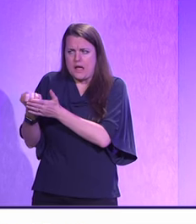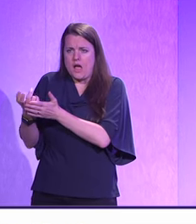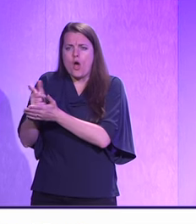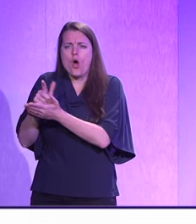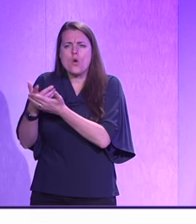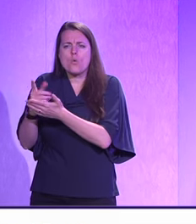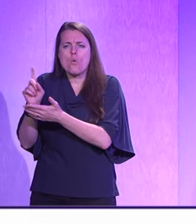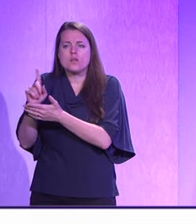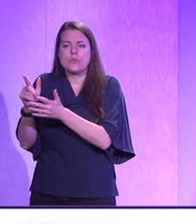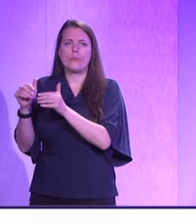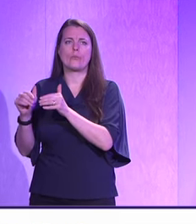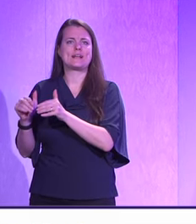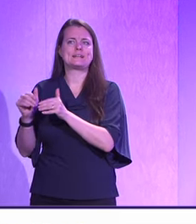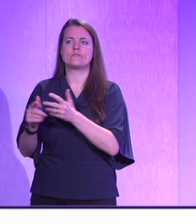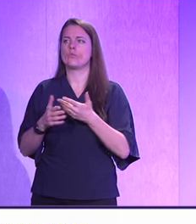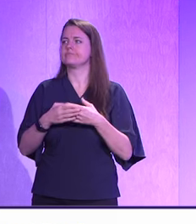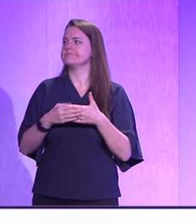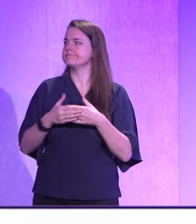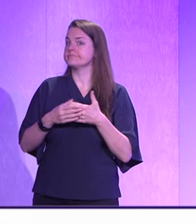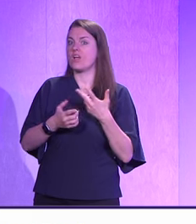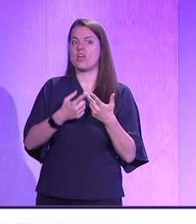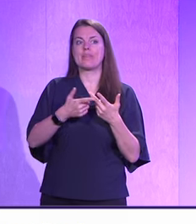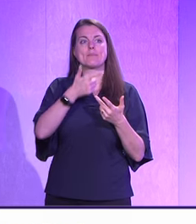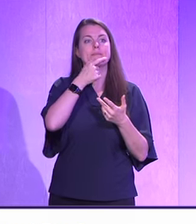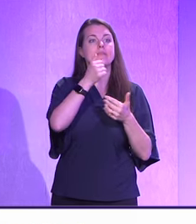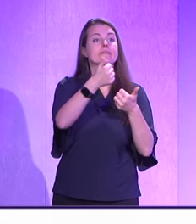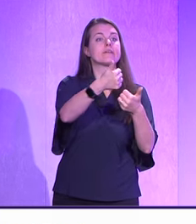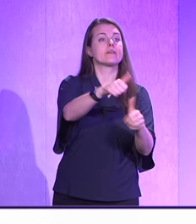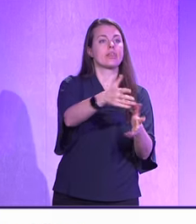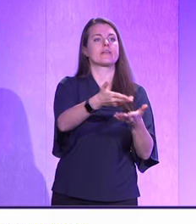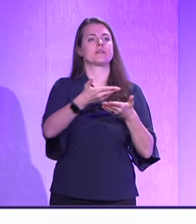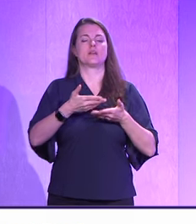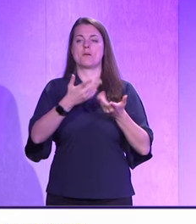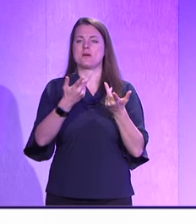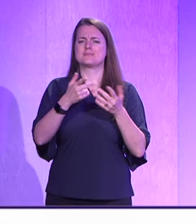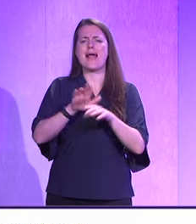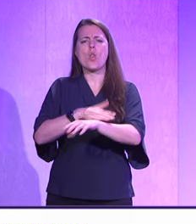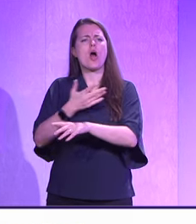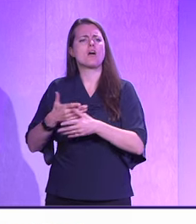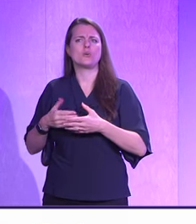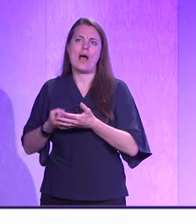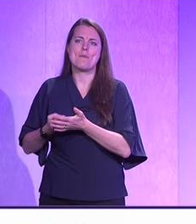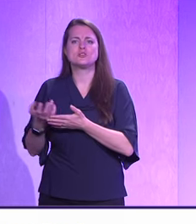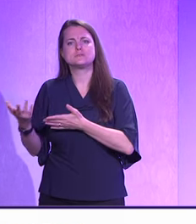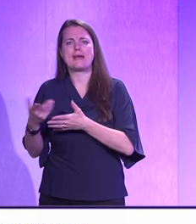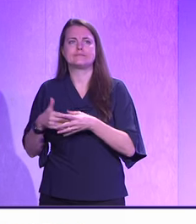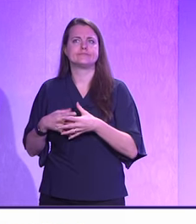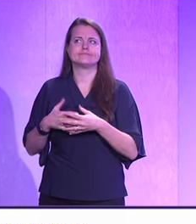people waiting on other people inside the organization? We'll look at some approaches that can help,